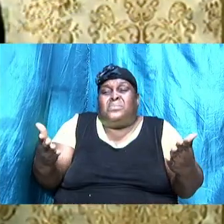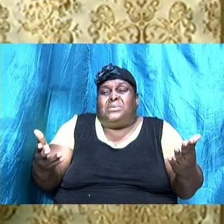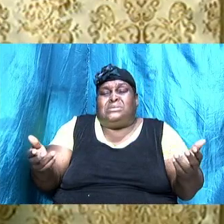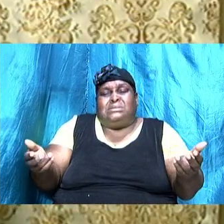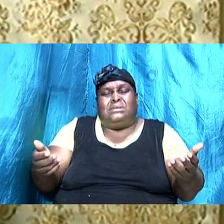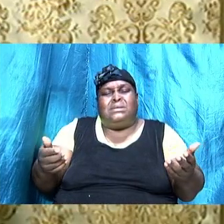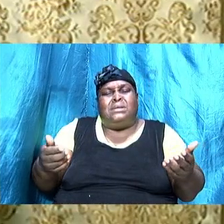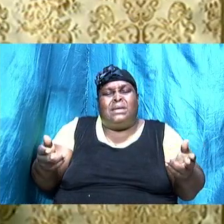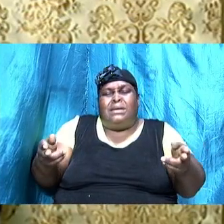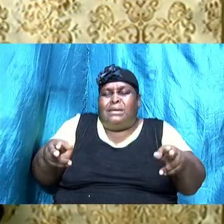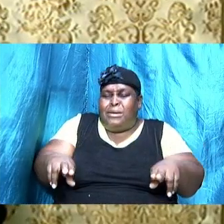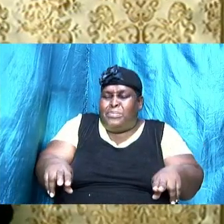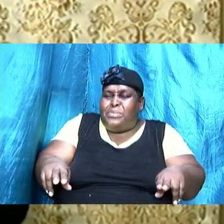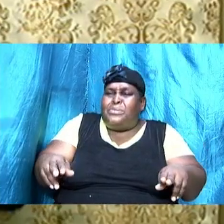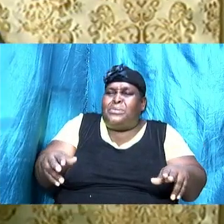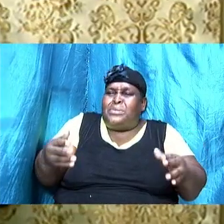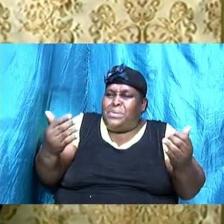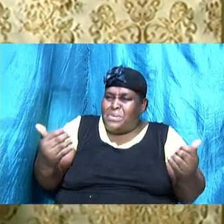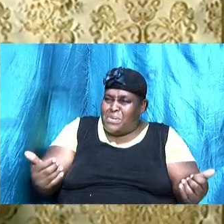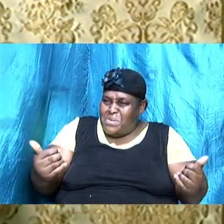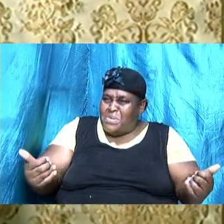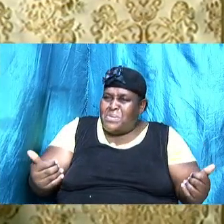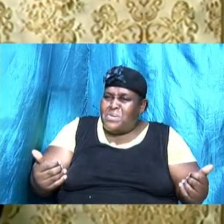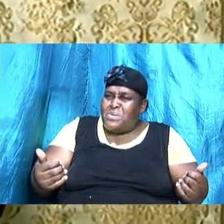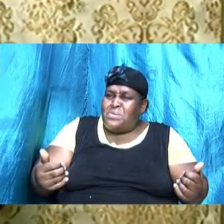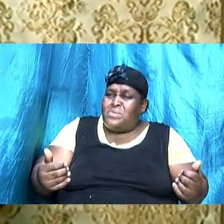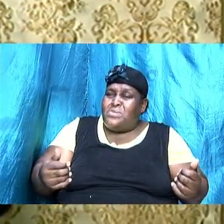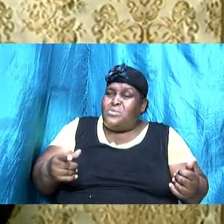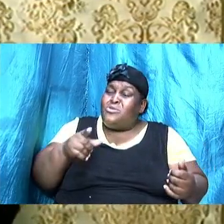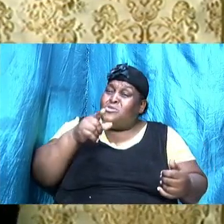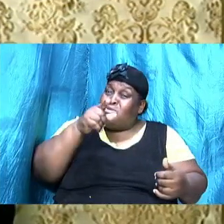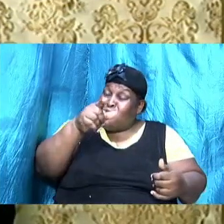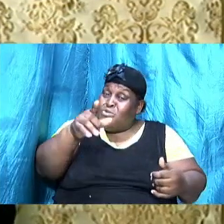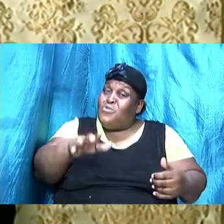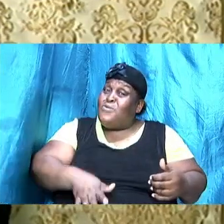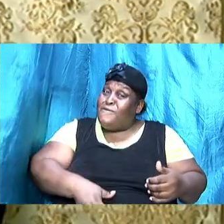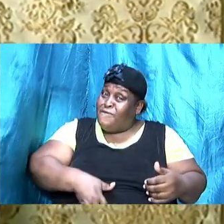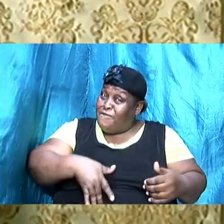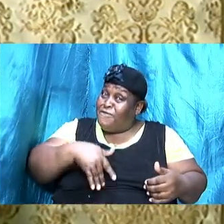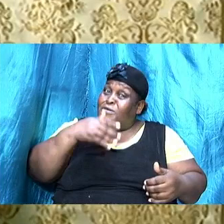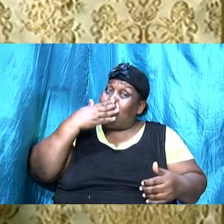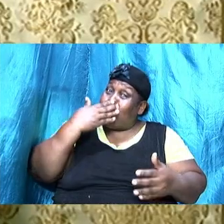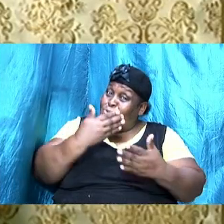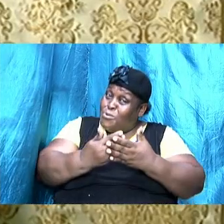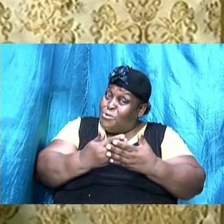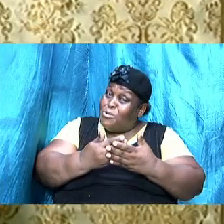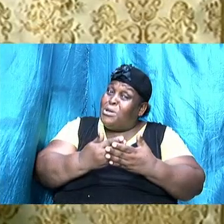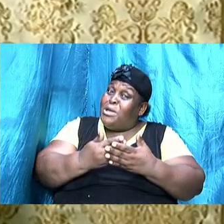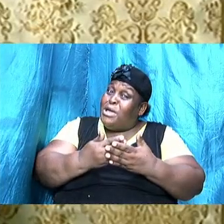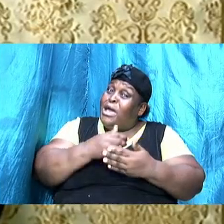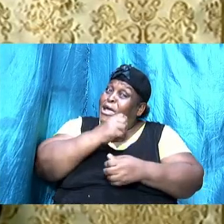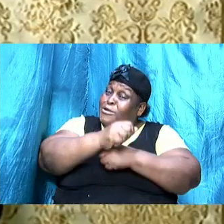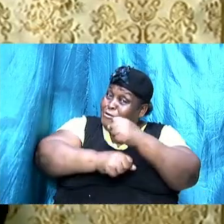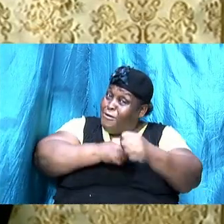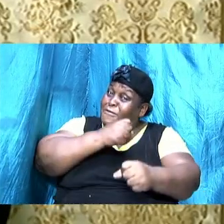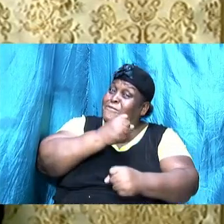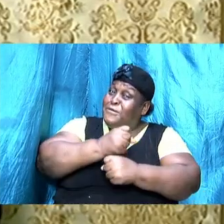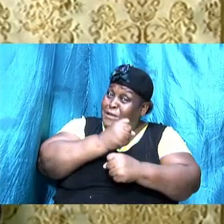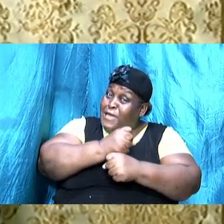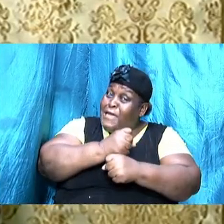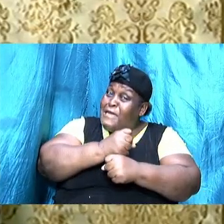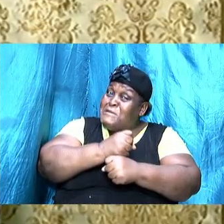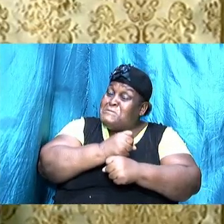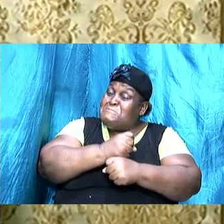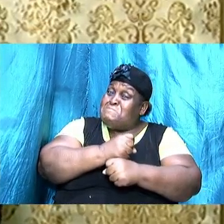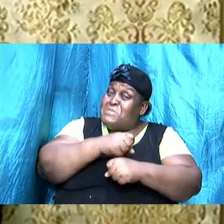has transpired over the years? Do you feel good? Do you feel confident that you have handled it properly